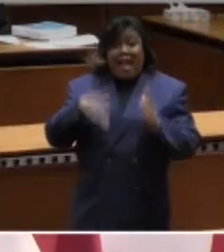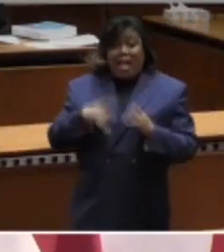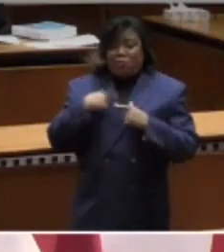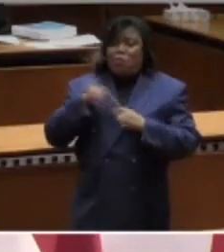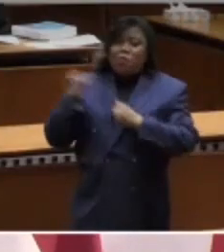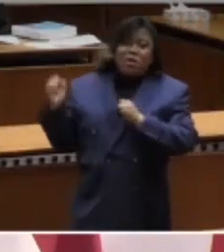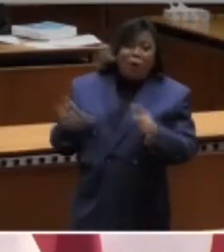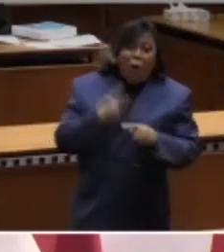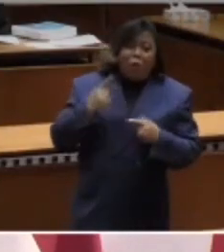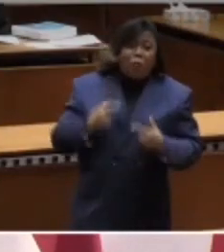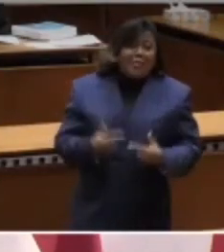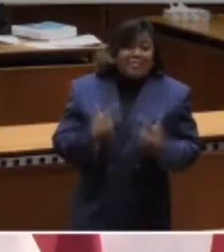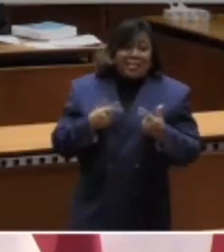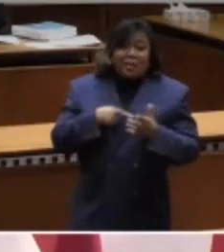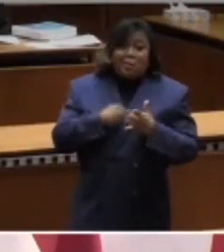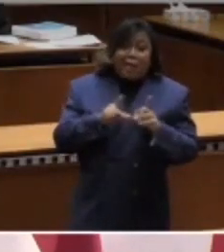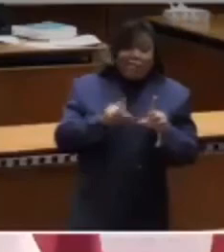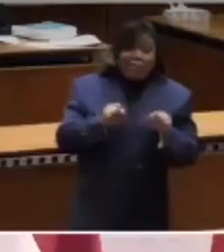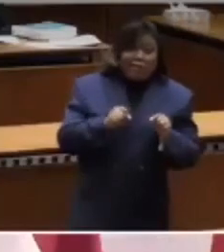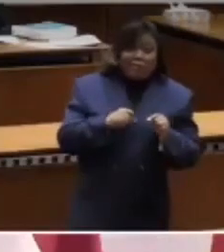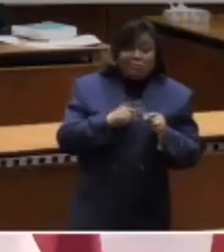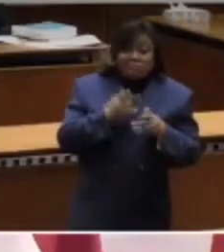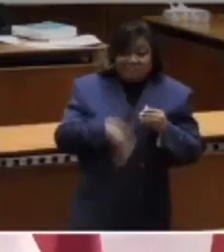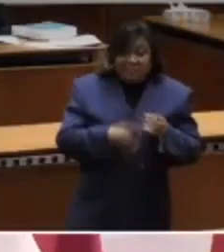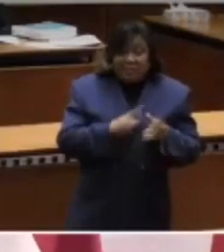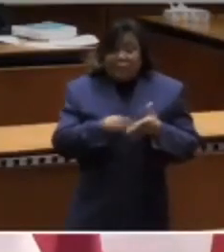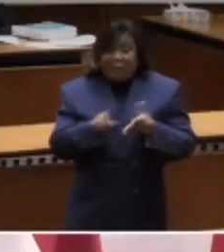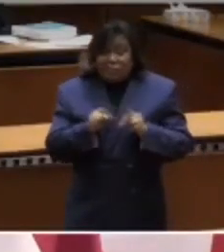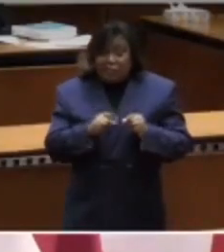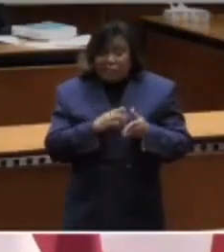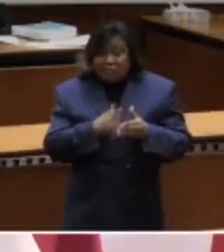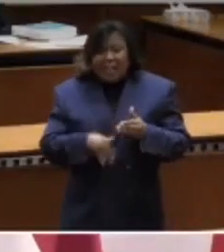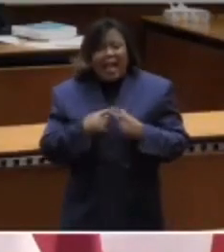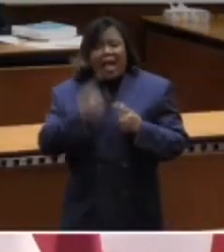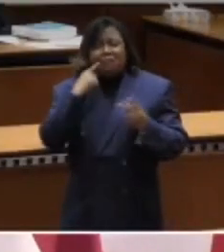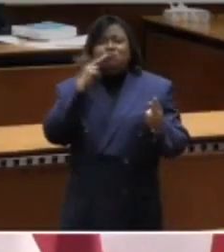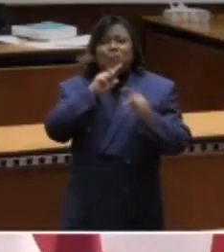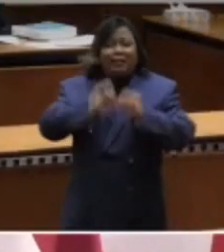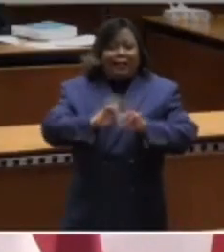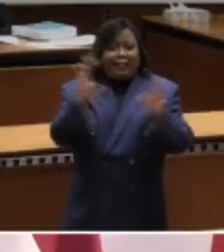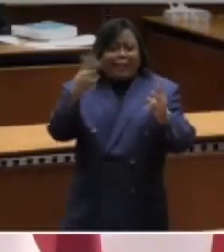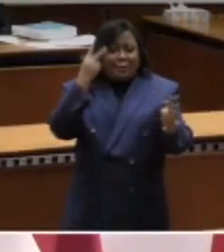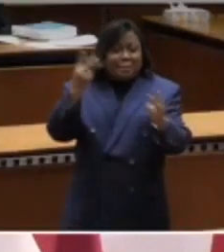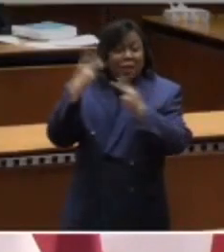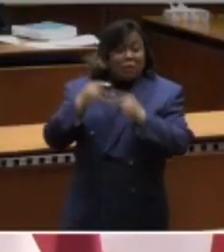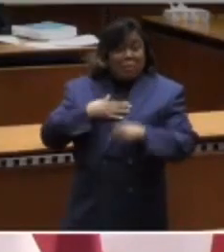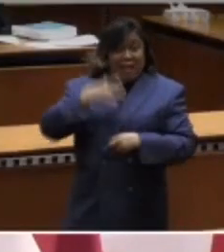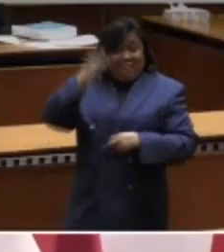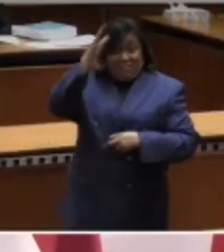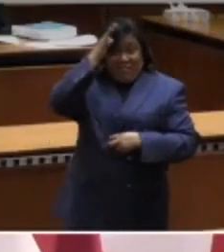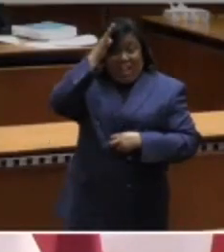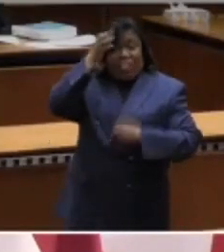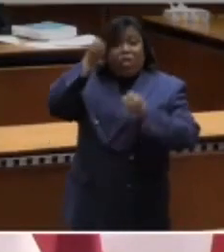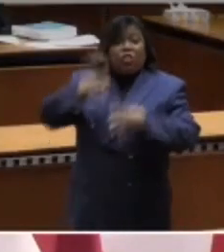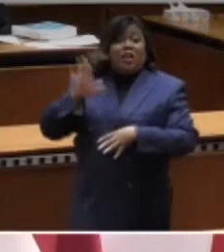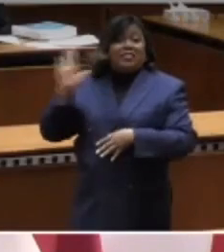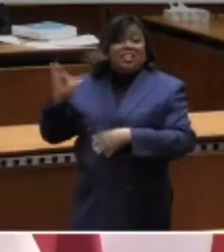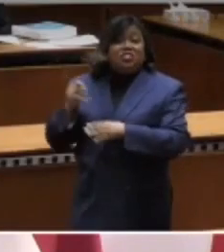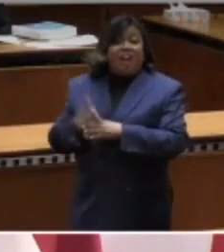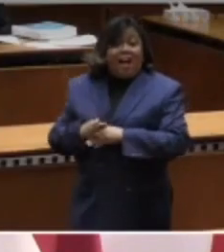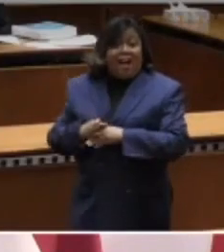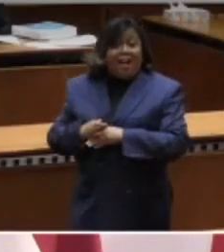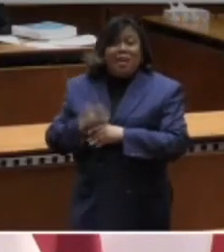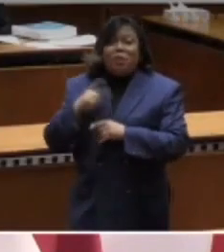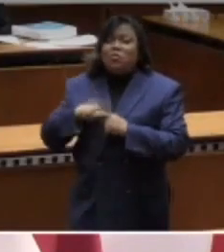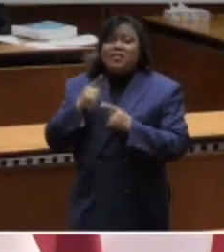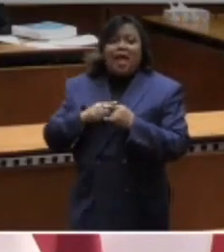where we always lived paycheck to paycheck, I have very vivid memories of when my father lost his job